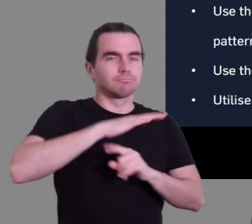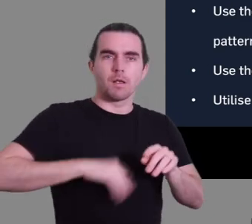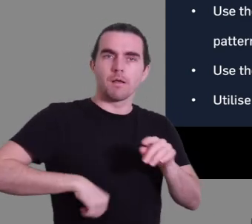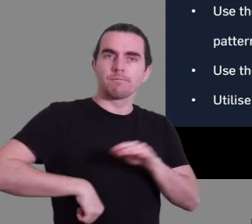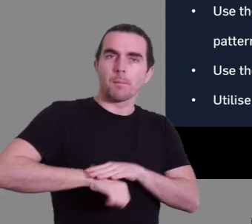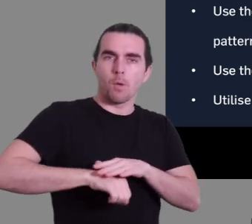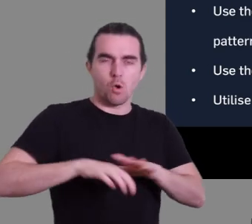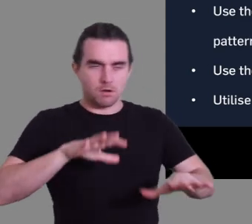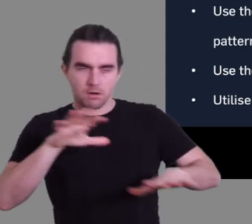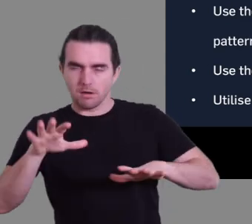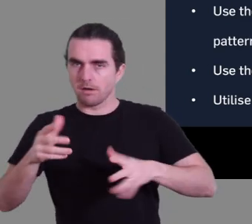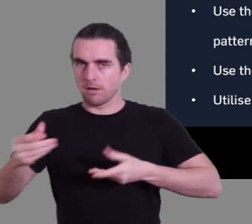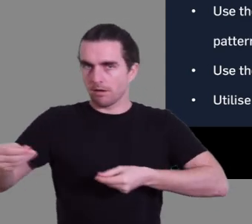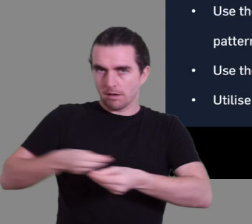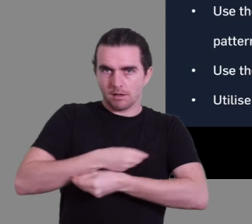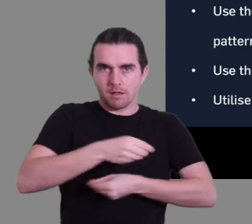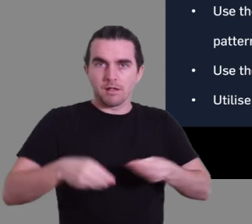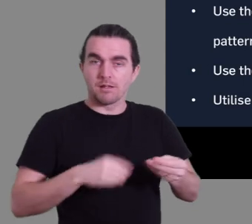of the picture.